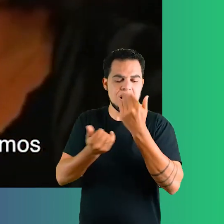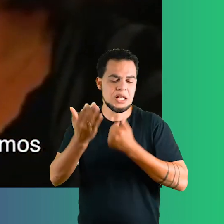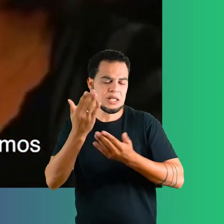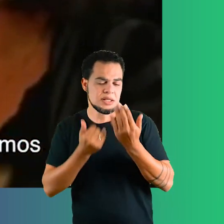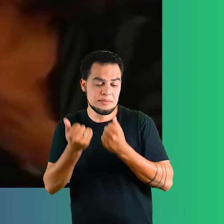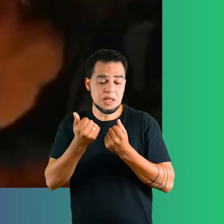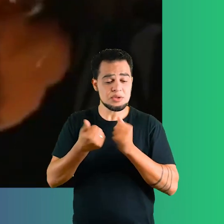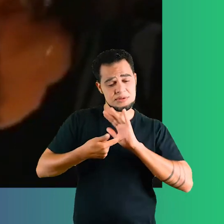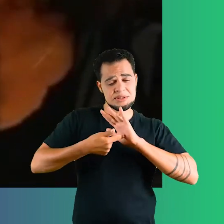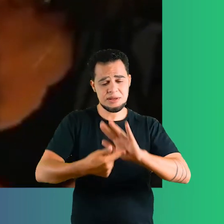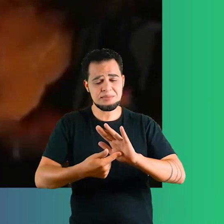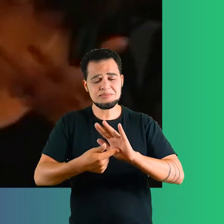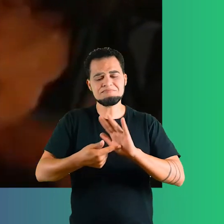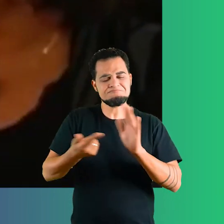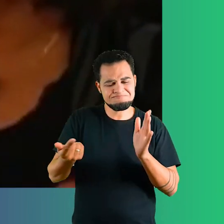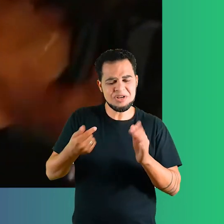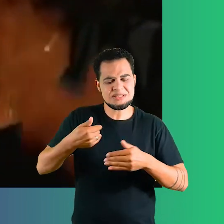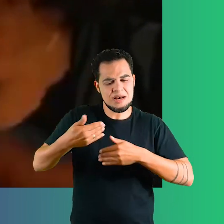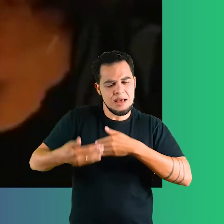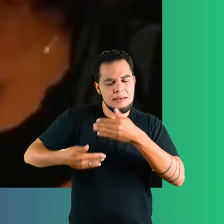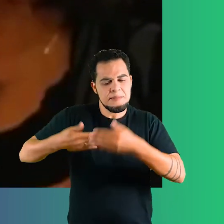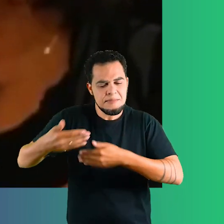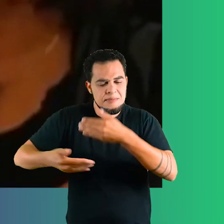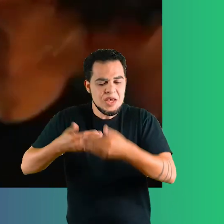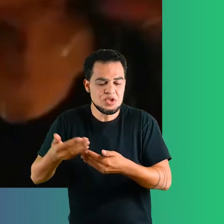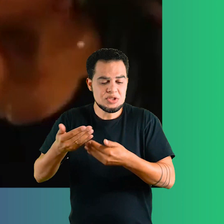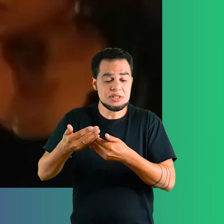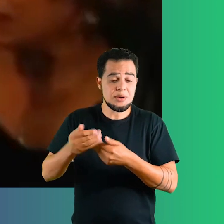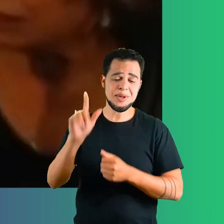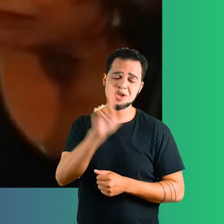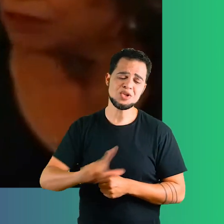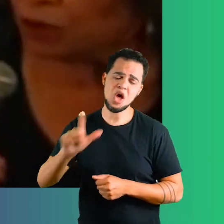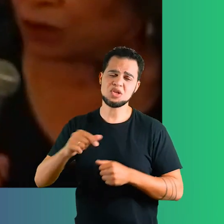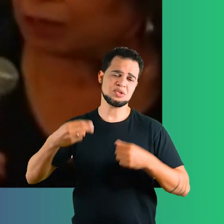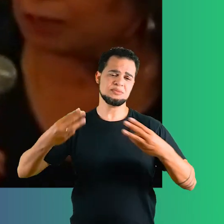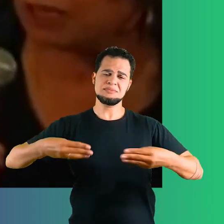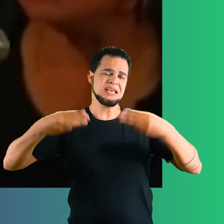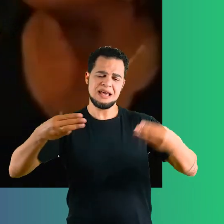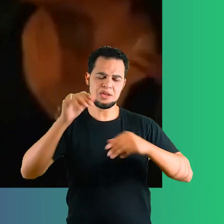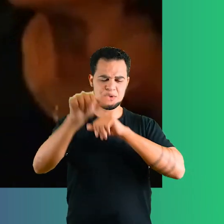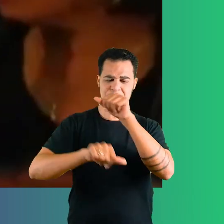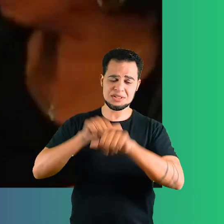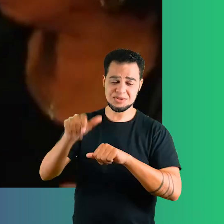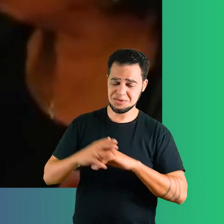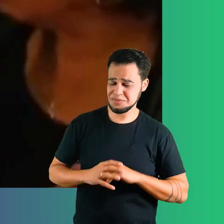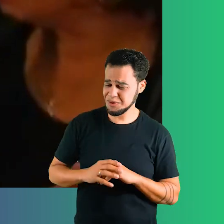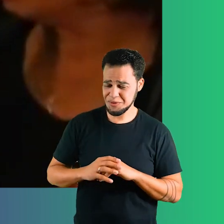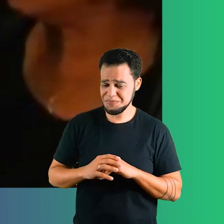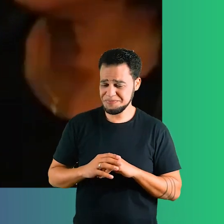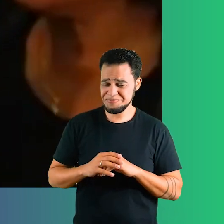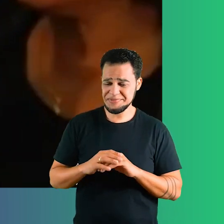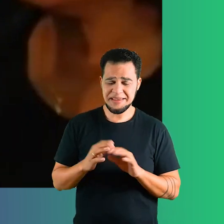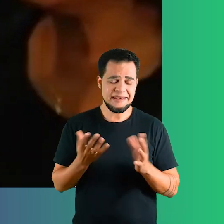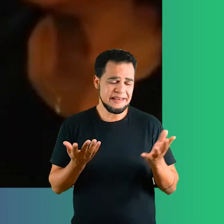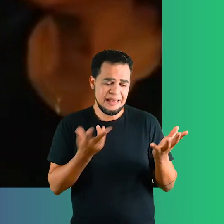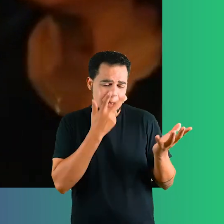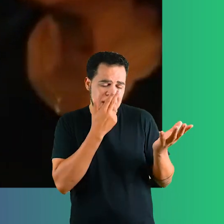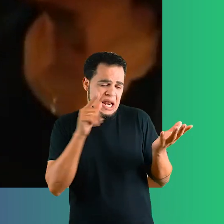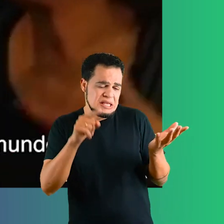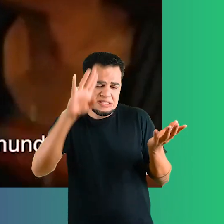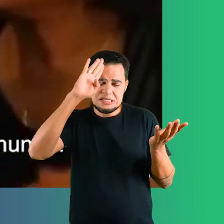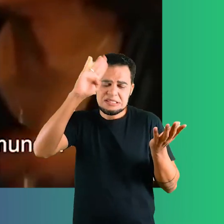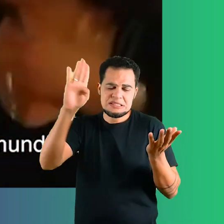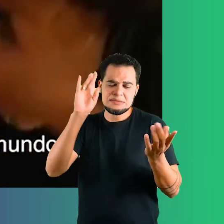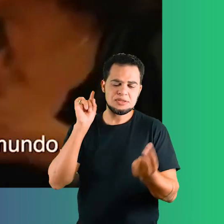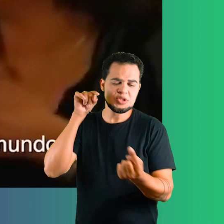eat demonstrates the extent to which the commodity form has become